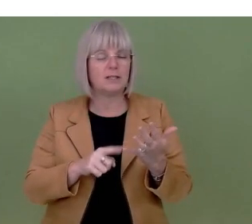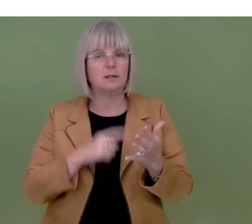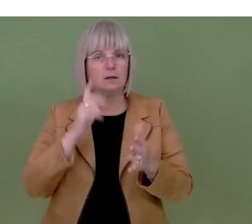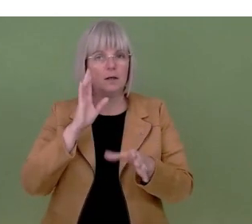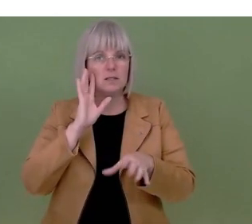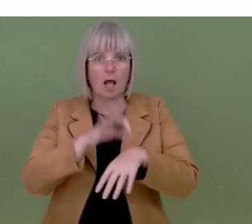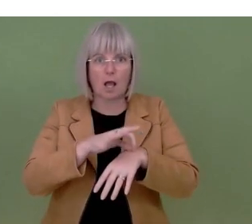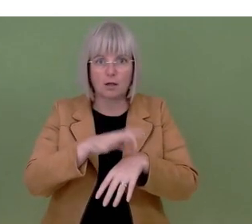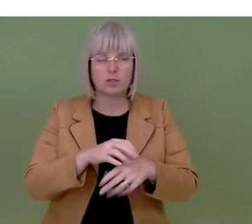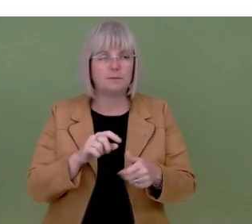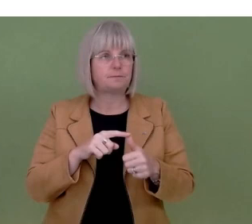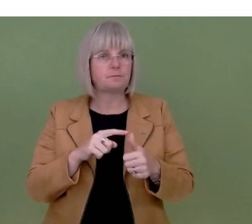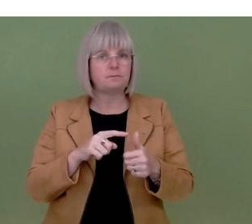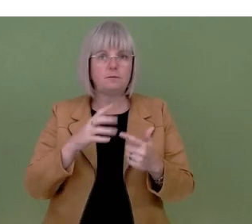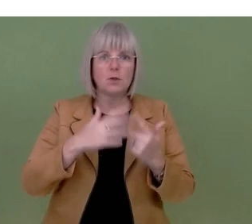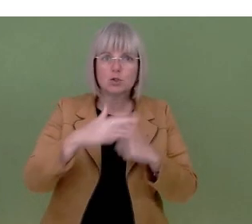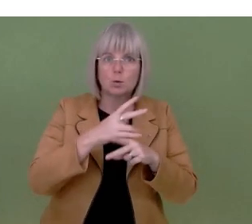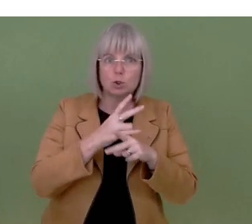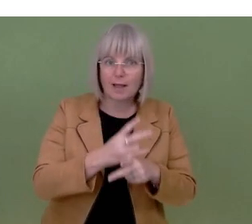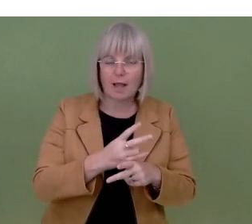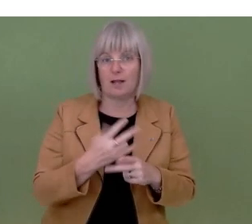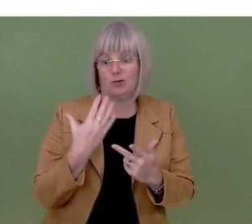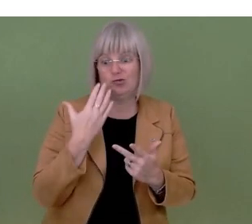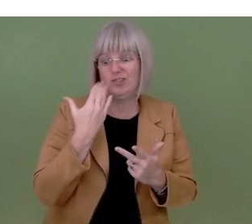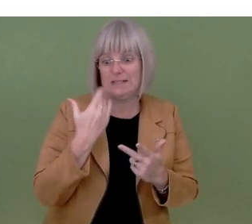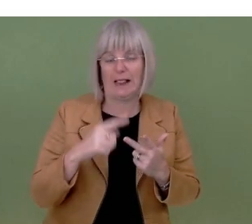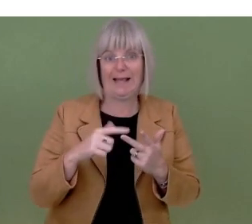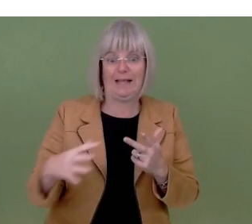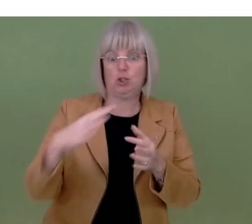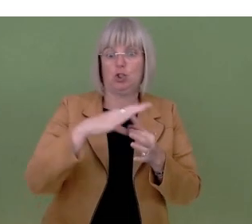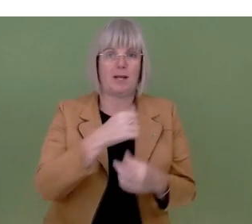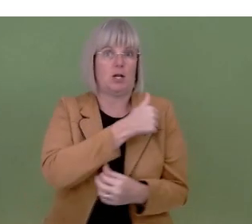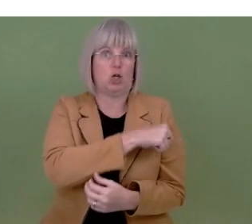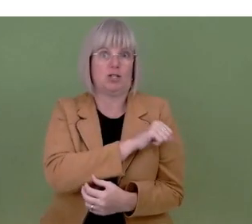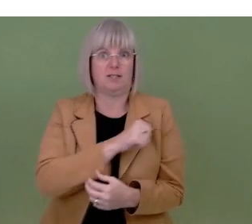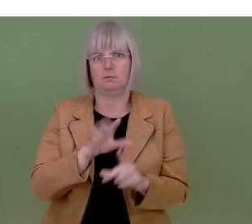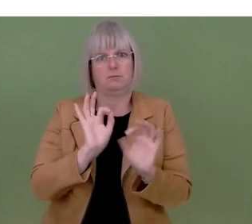social care, and more recently from nursing too, which has been great.